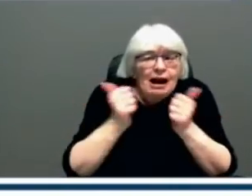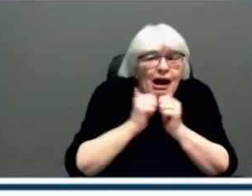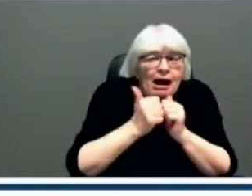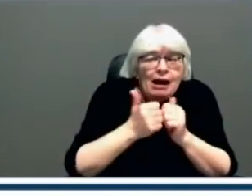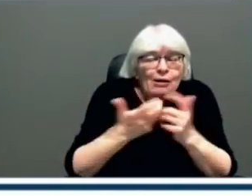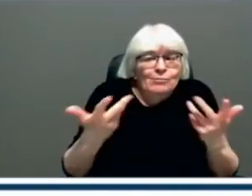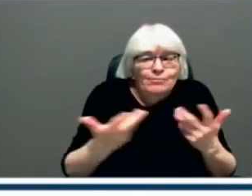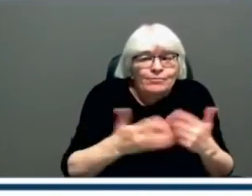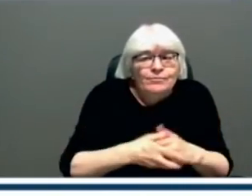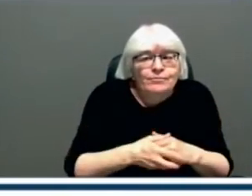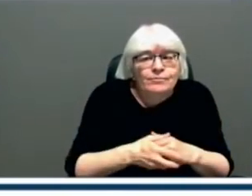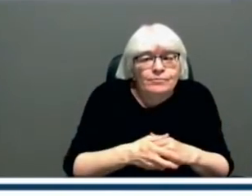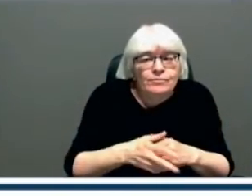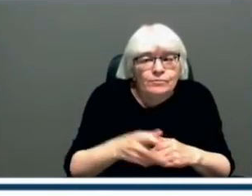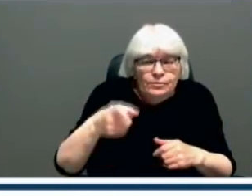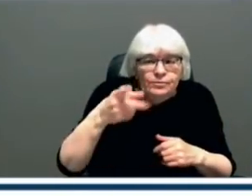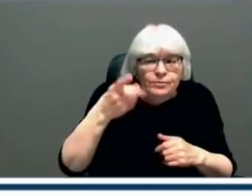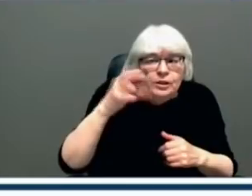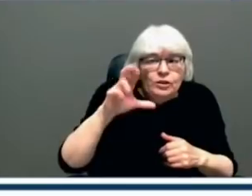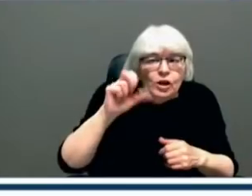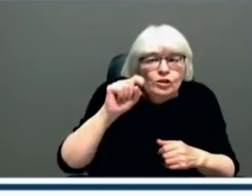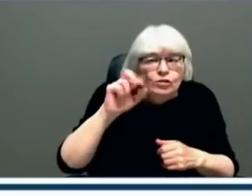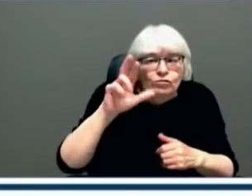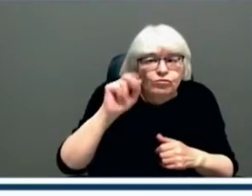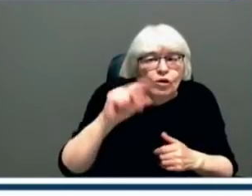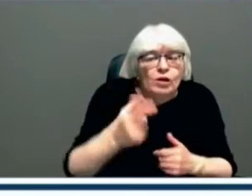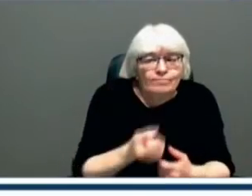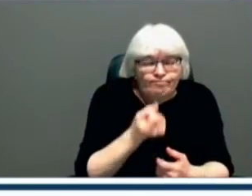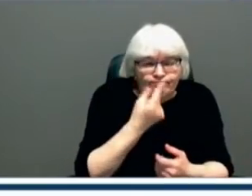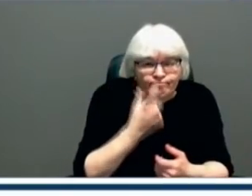There's oral medications, early treatment,